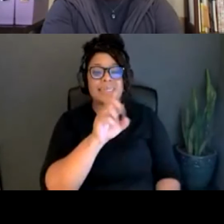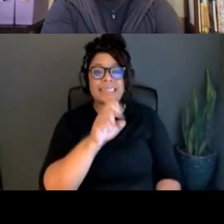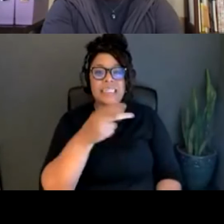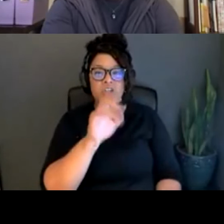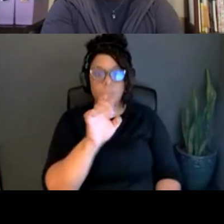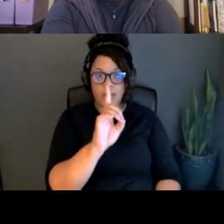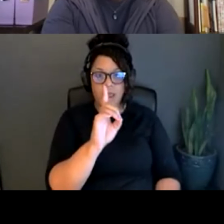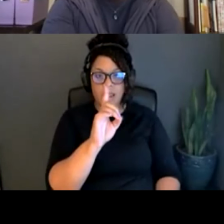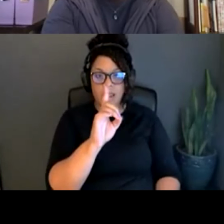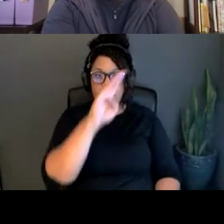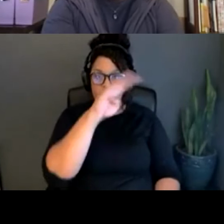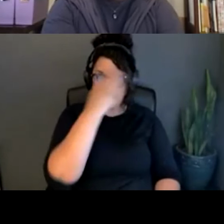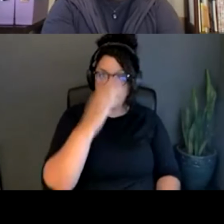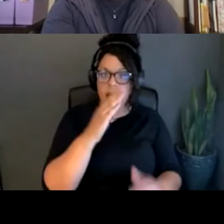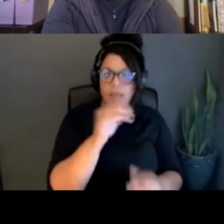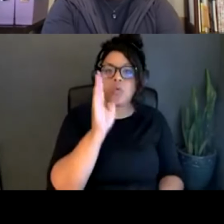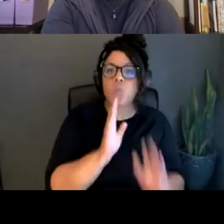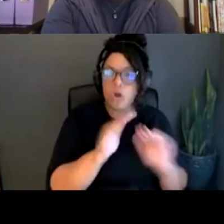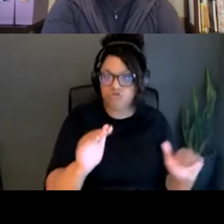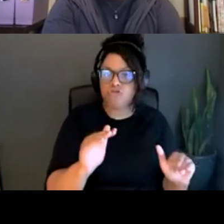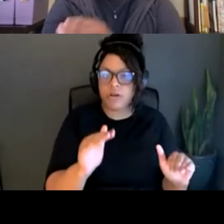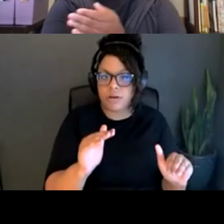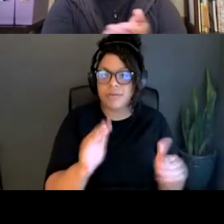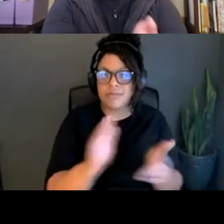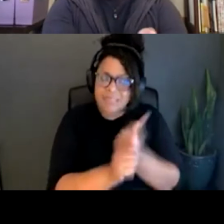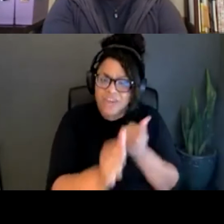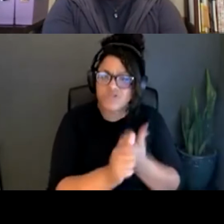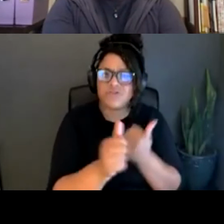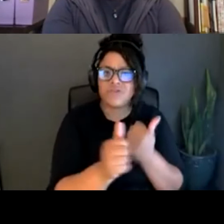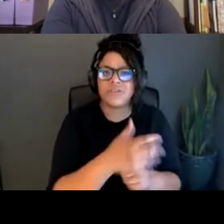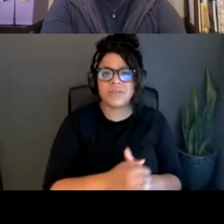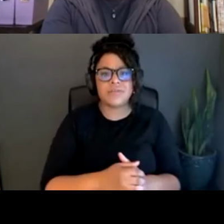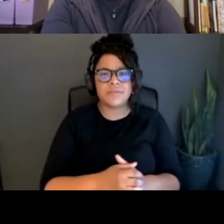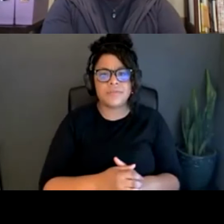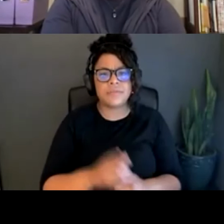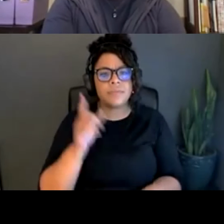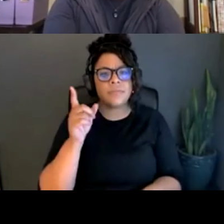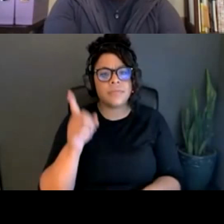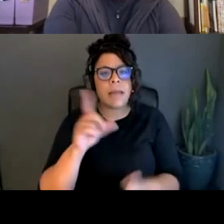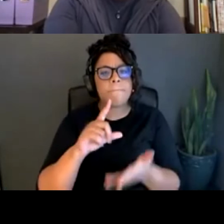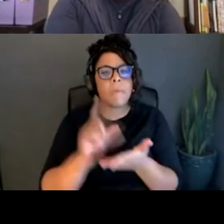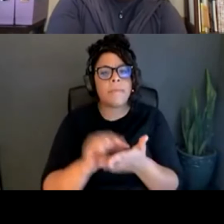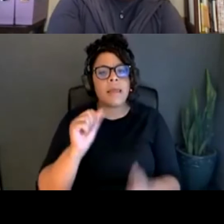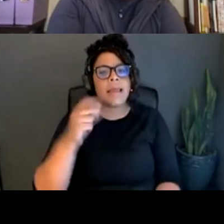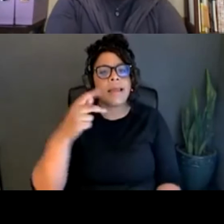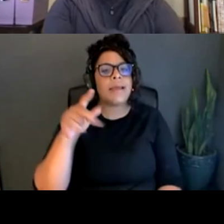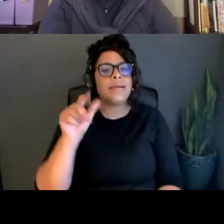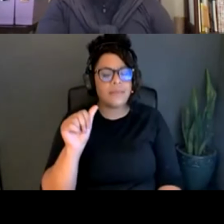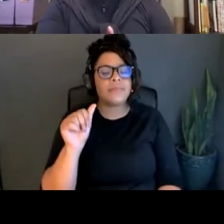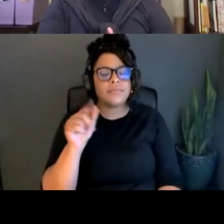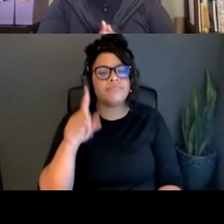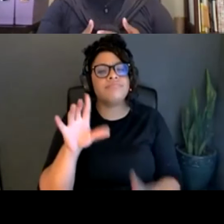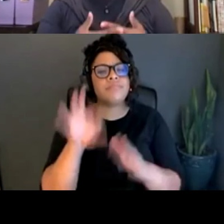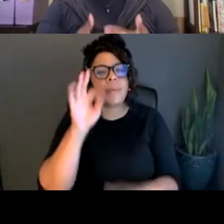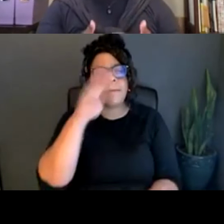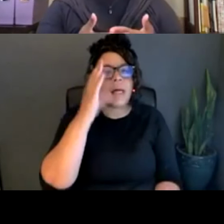add brown children as well. Published in the gold standard of the American Psychological Association, found that Black